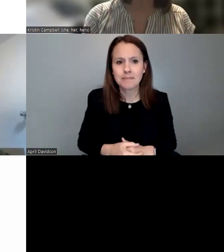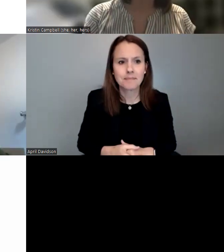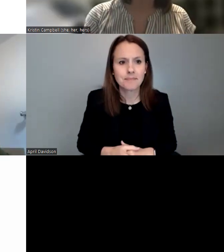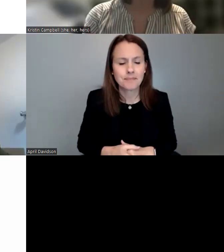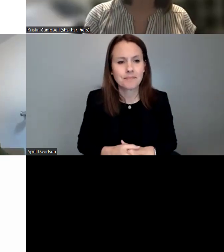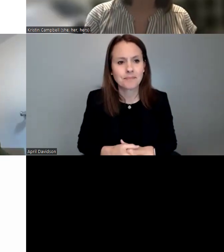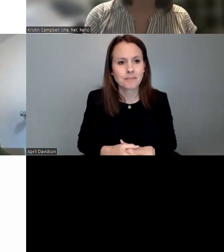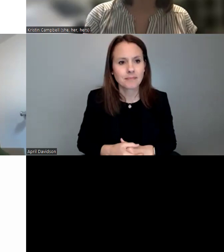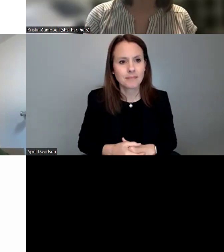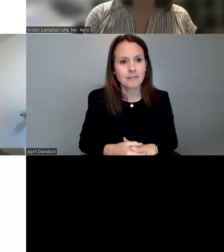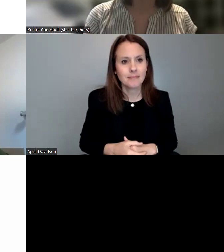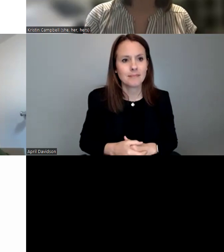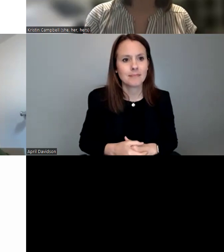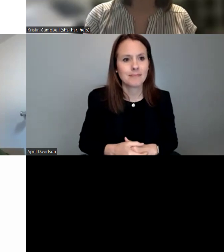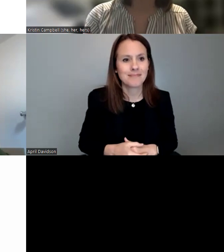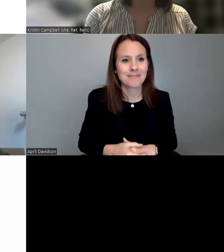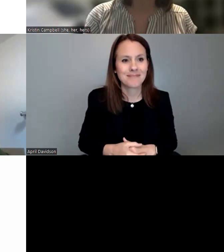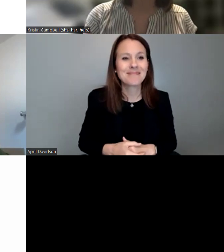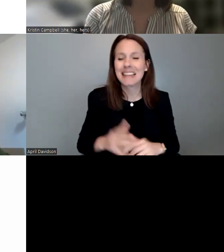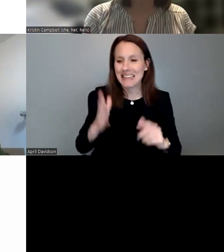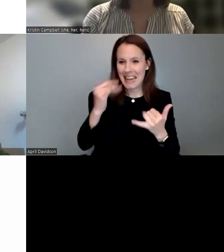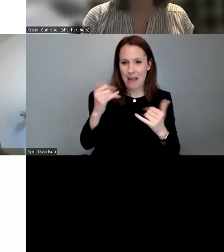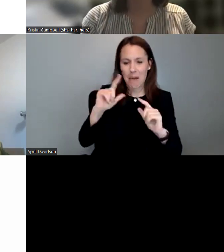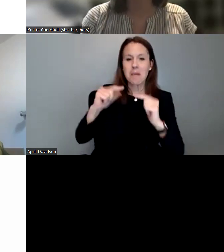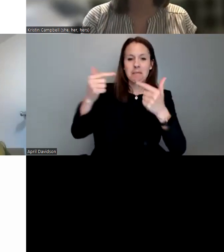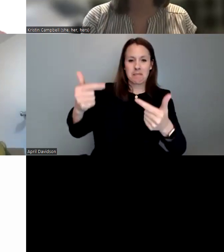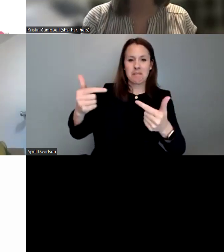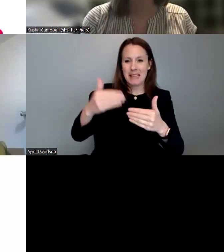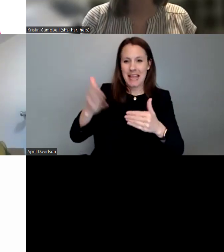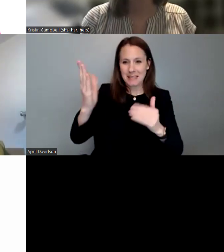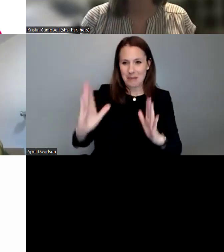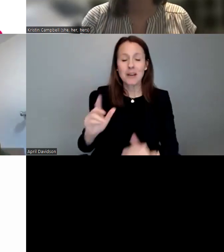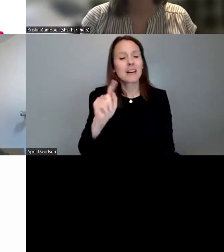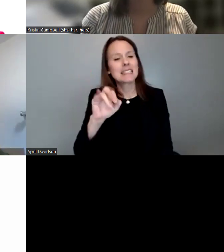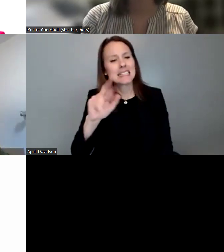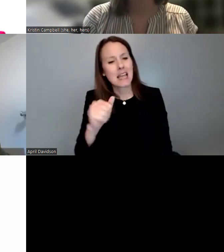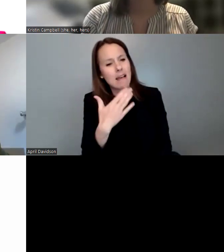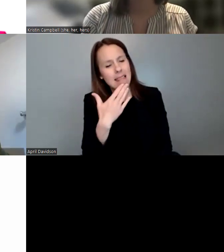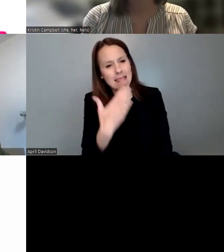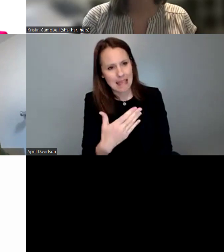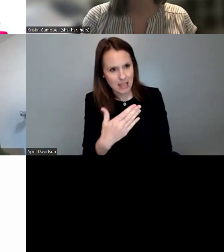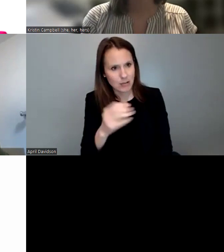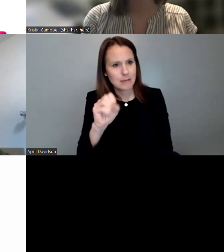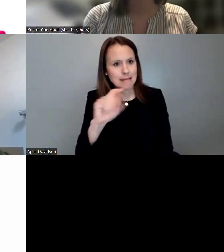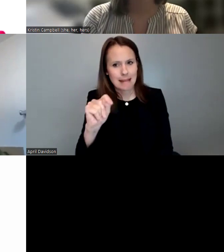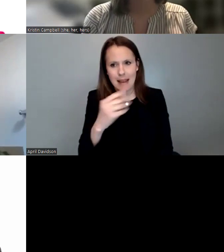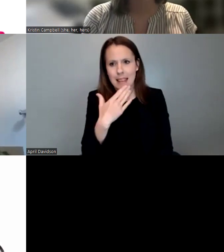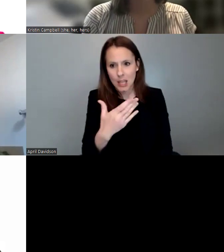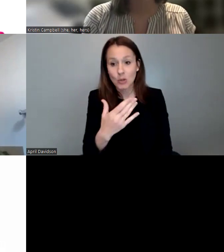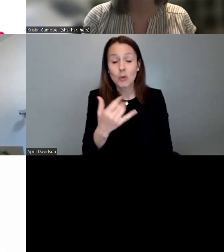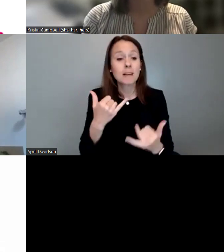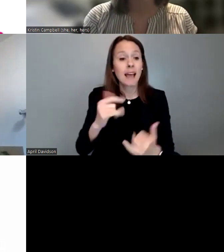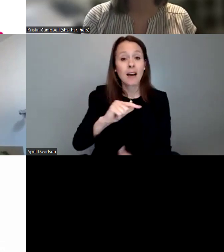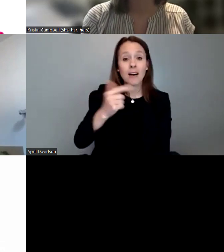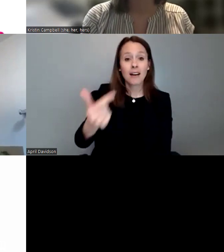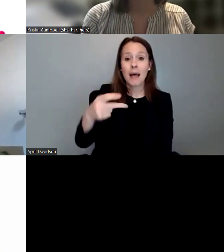I'm going to turn it over to our next speaker. Thank you. This is Tiara speaking. Thank you so much for that, Scott. I'm now going to turn the floor